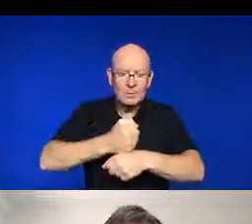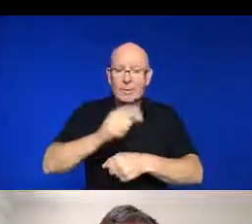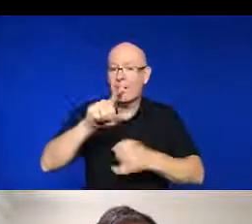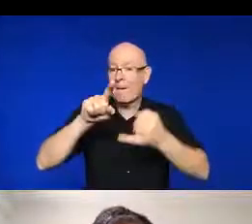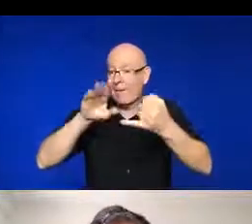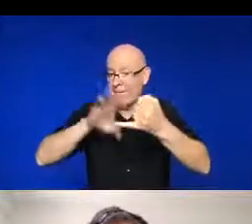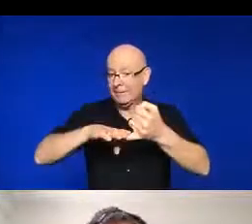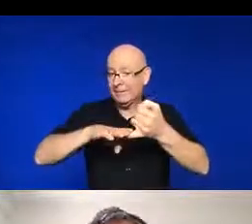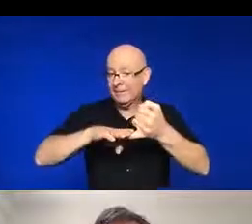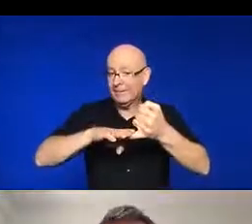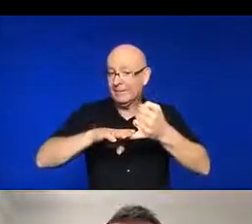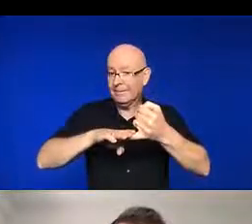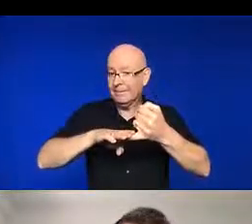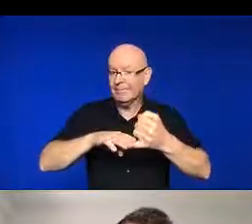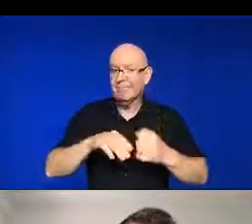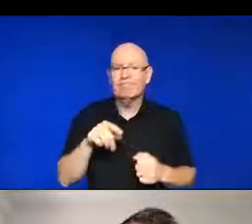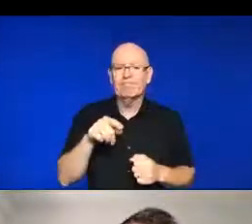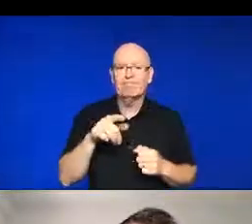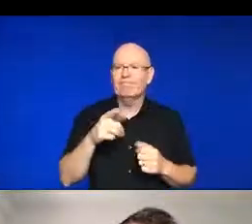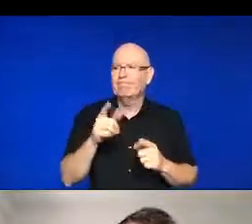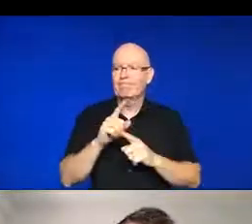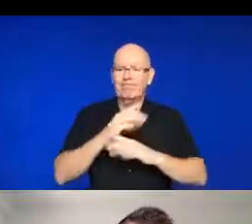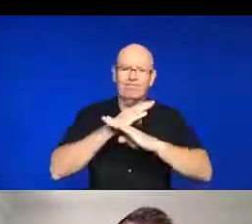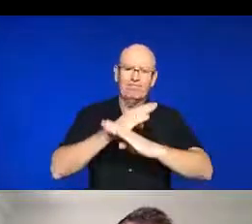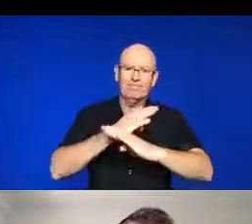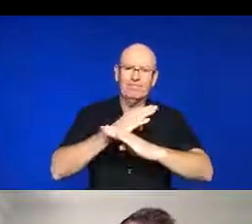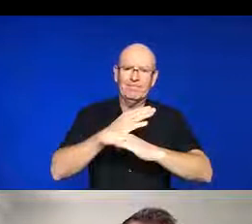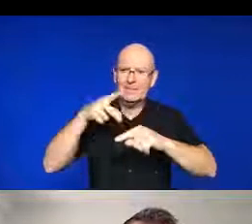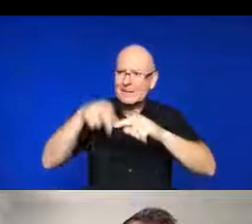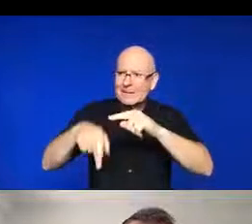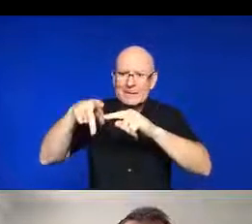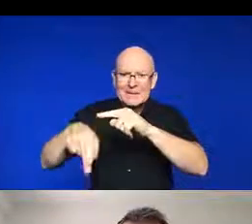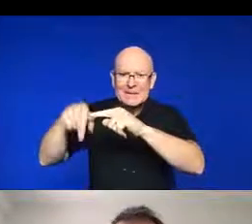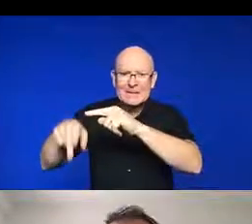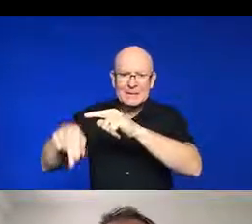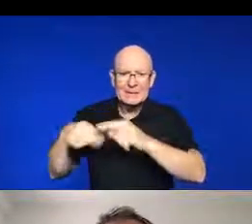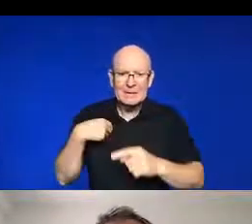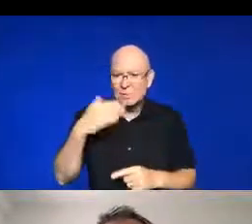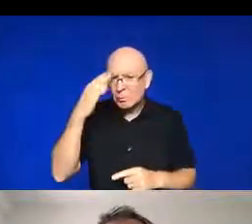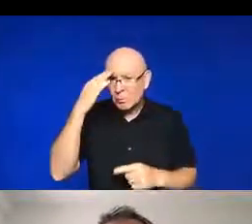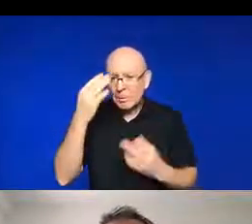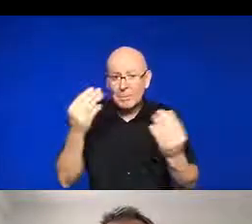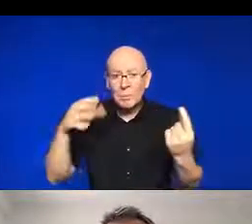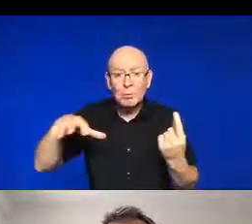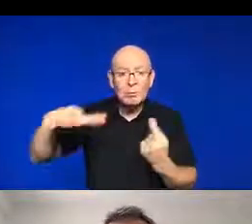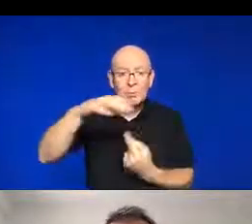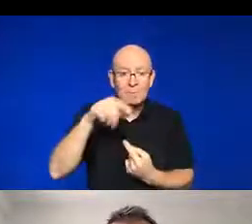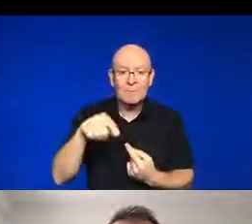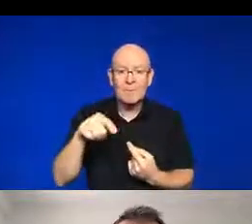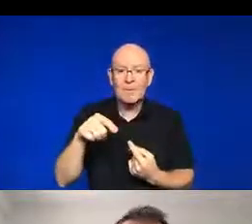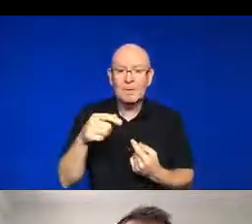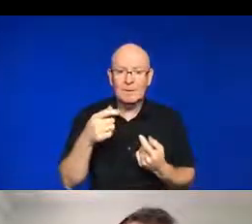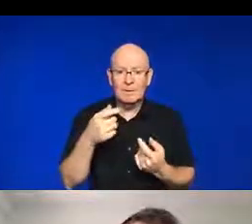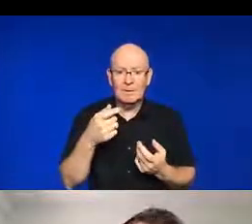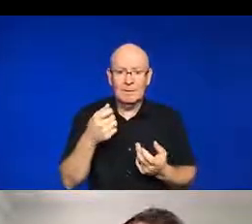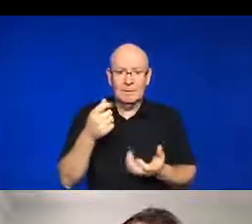spent a lot and are spending a lot in the crisis right now, and they will face issue of fiscal consolidation.